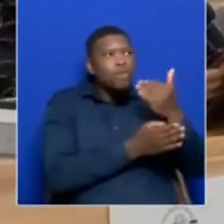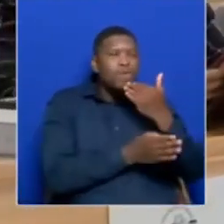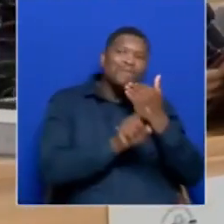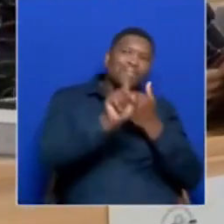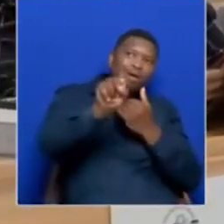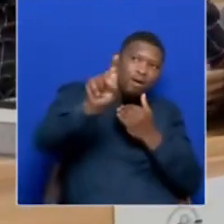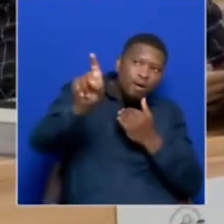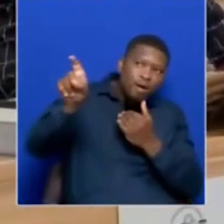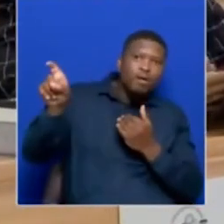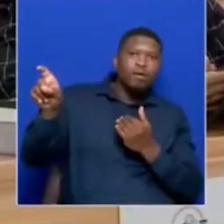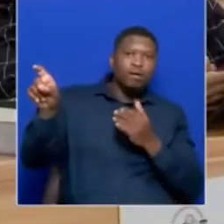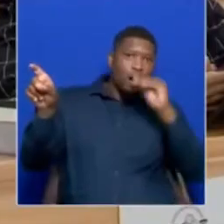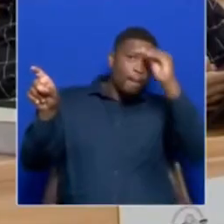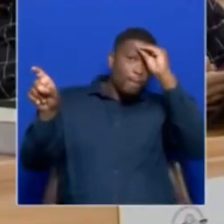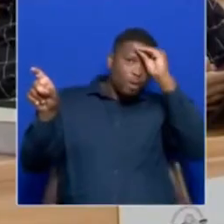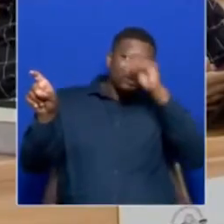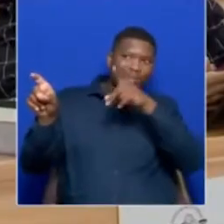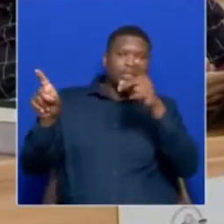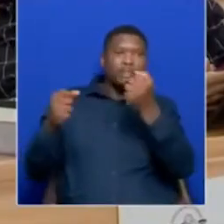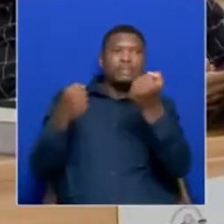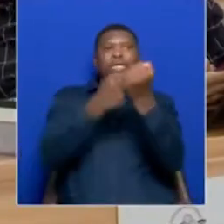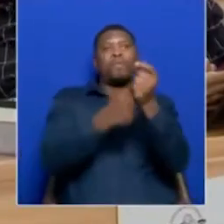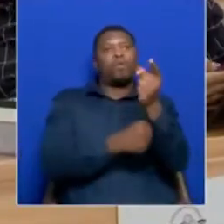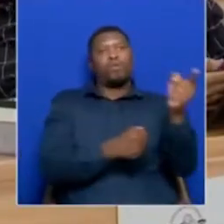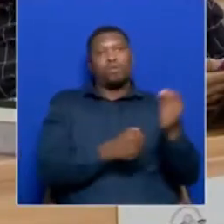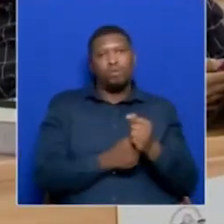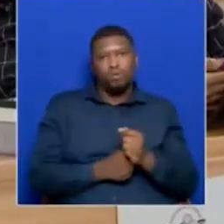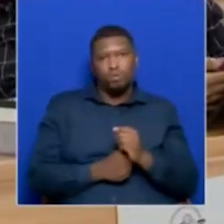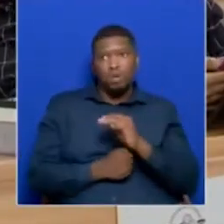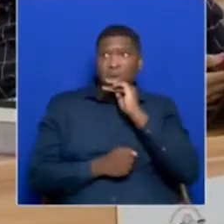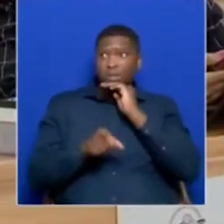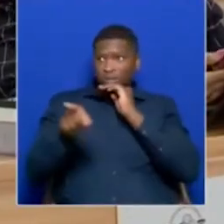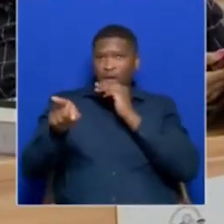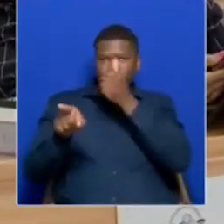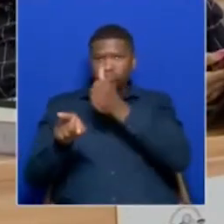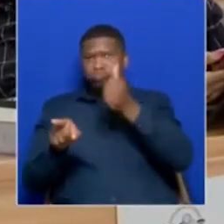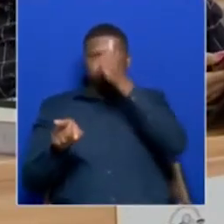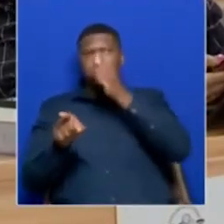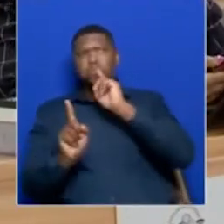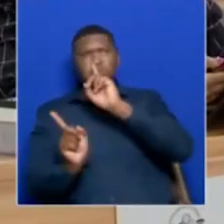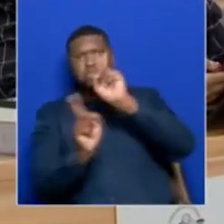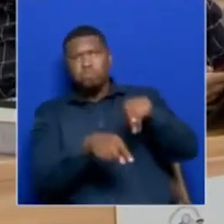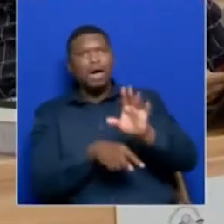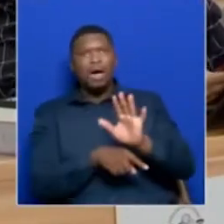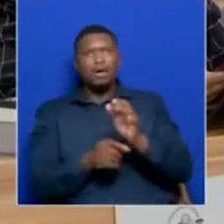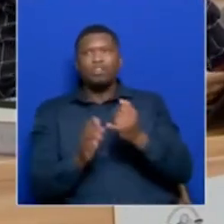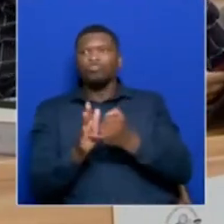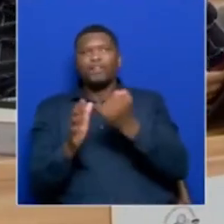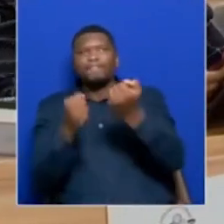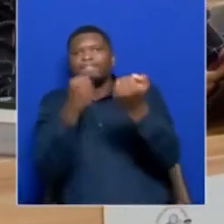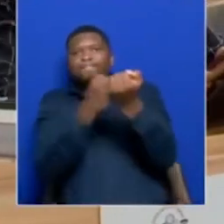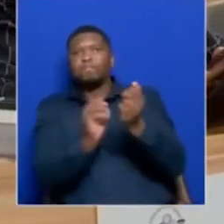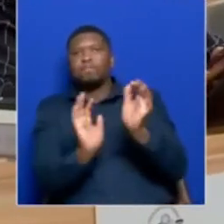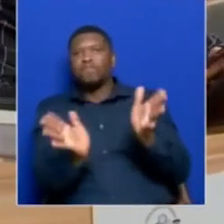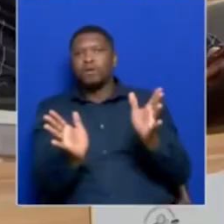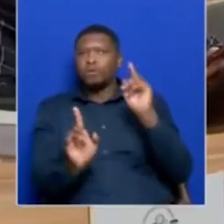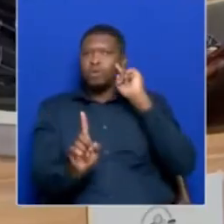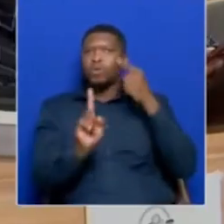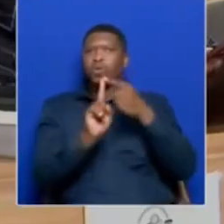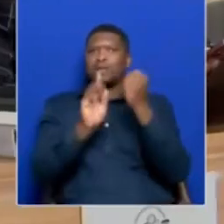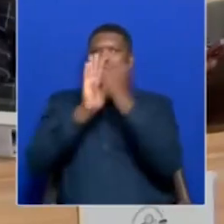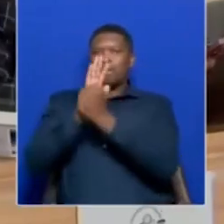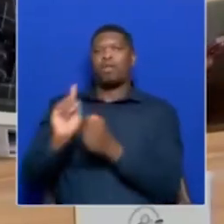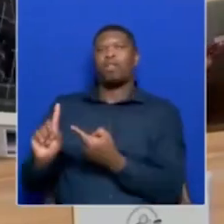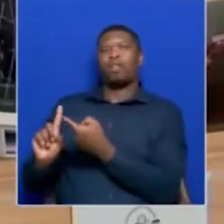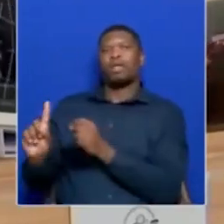the officials did not hire the killers to kill Magata, but they assisted the killers. So Okay. the people who hired